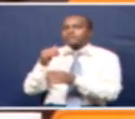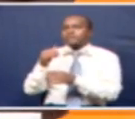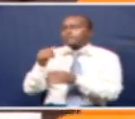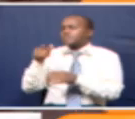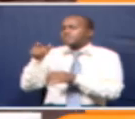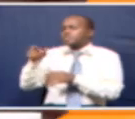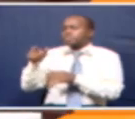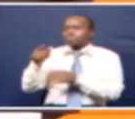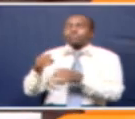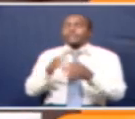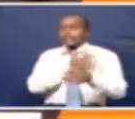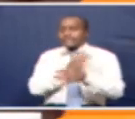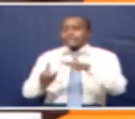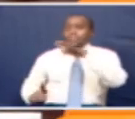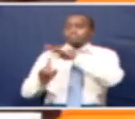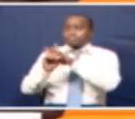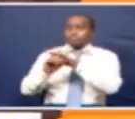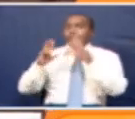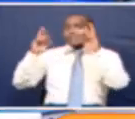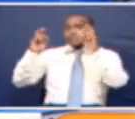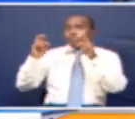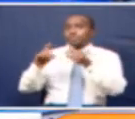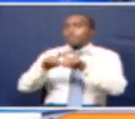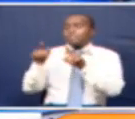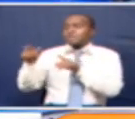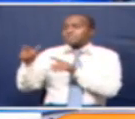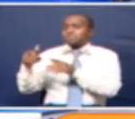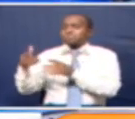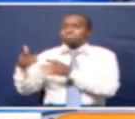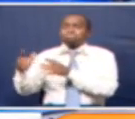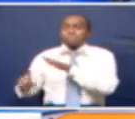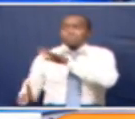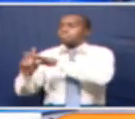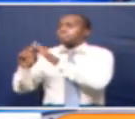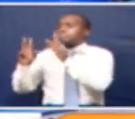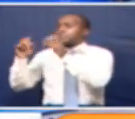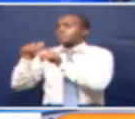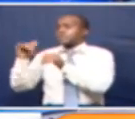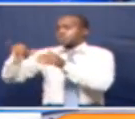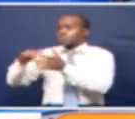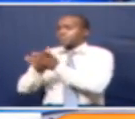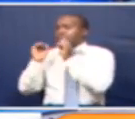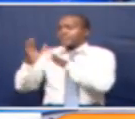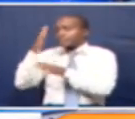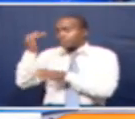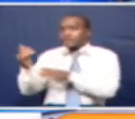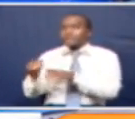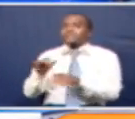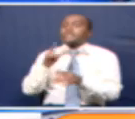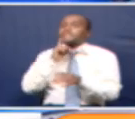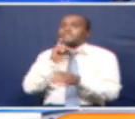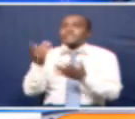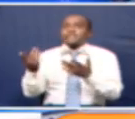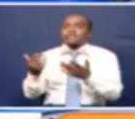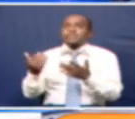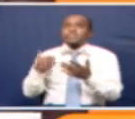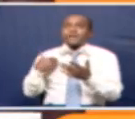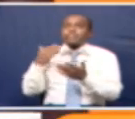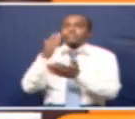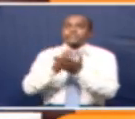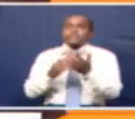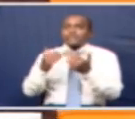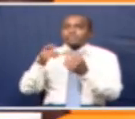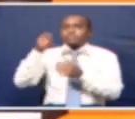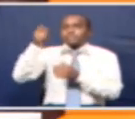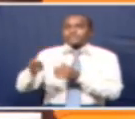raised an issue as a respondent, as a party to that case. Why didn't you even raise an issue as Jubilee that there were some judges that were